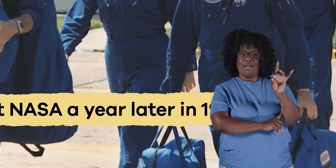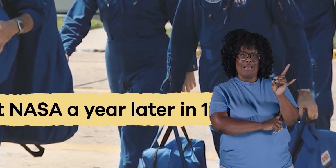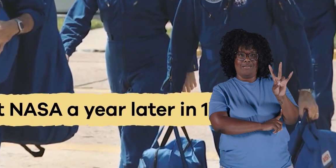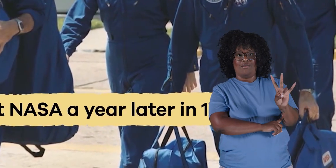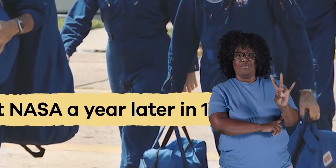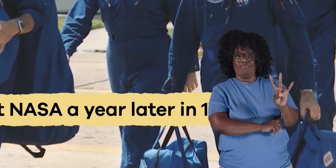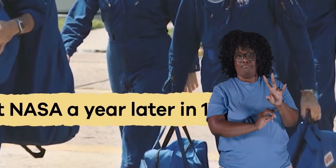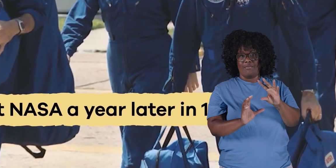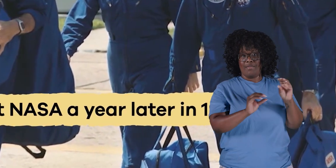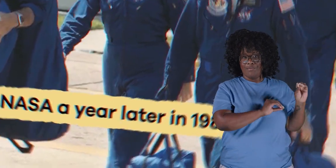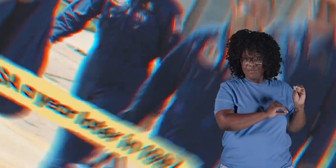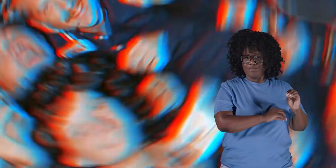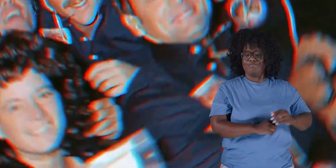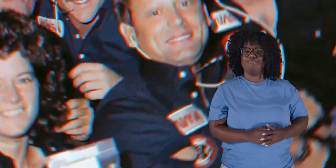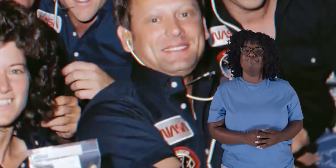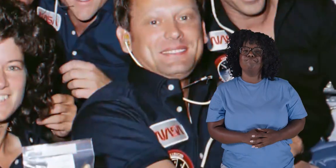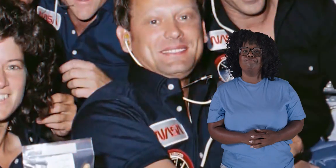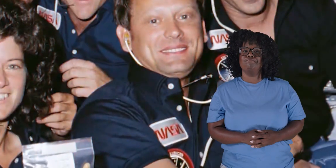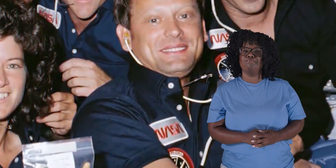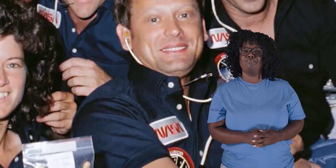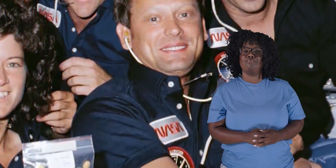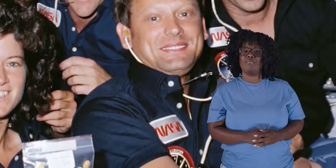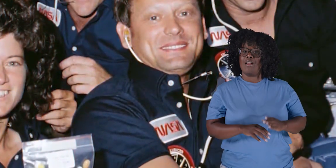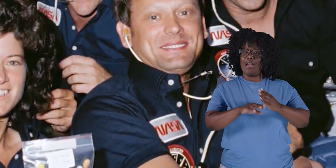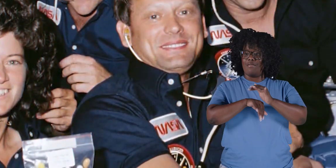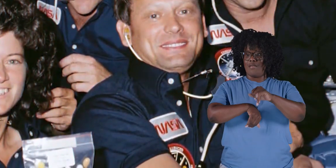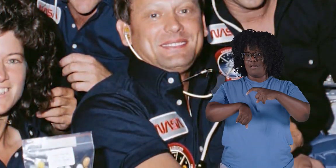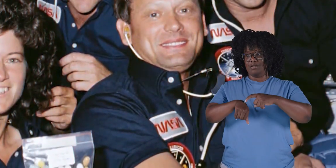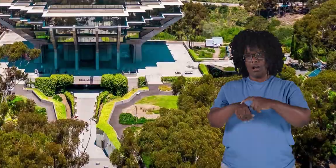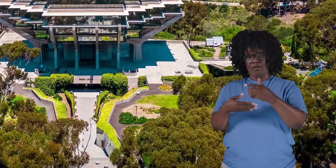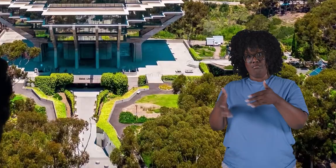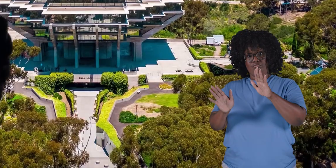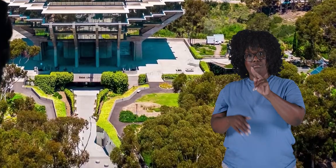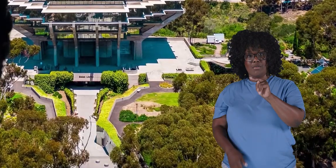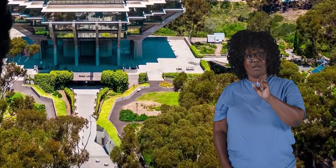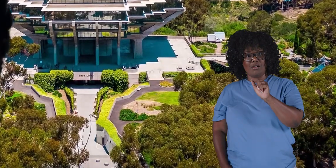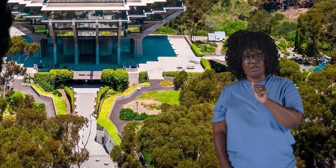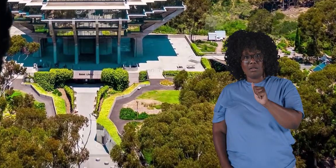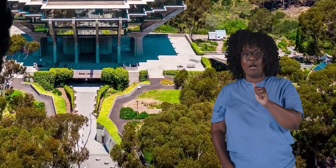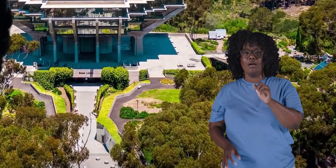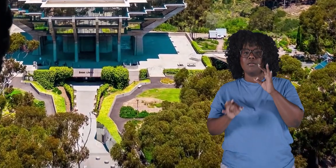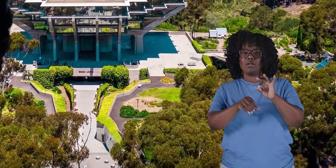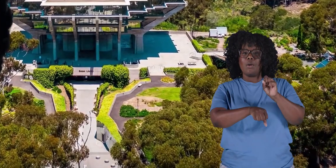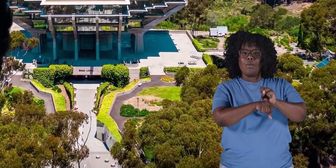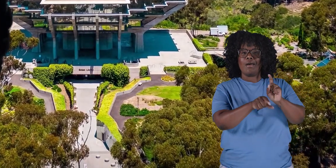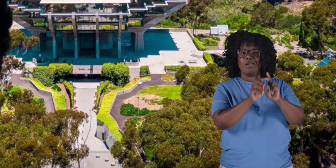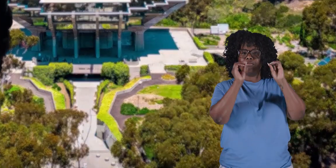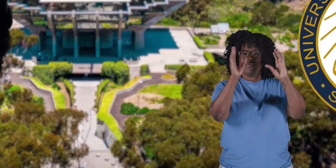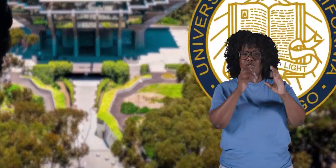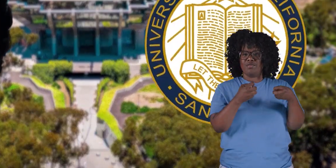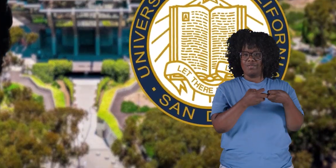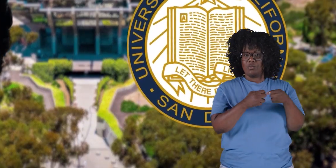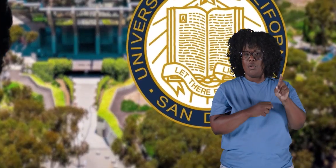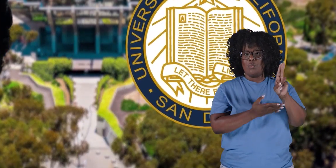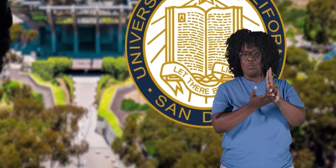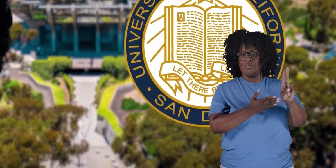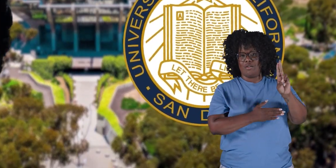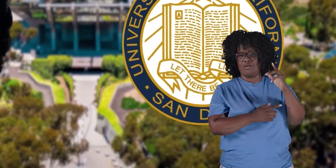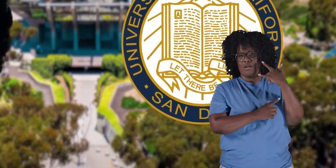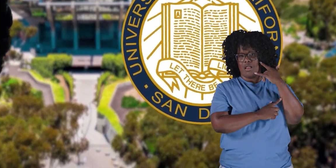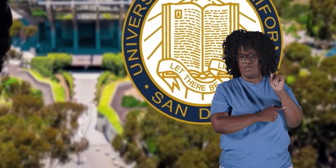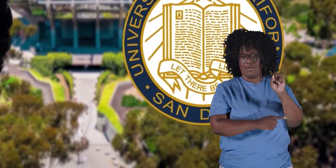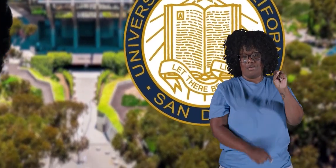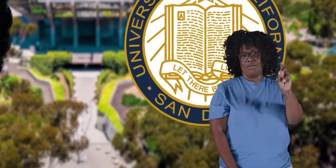in 1987. After her time at NASA, Dr. Ride worked as a professor of physics at the University of